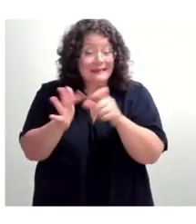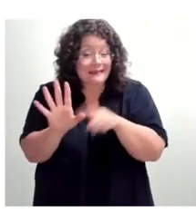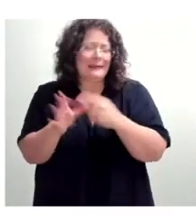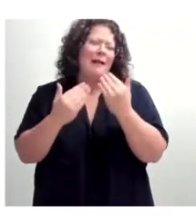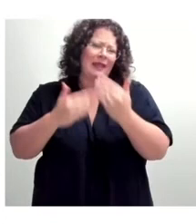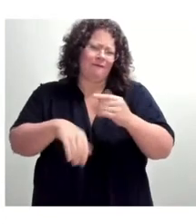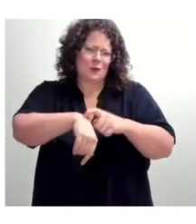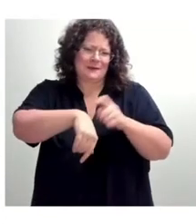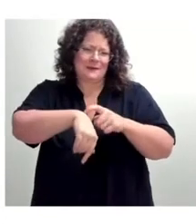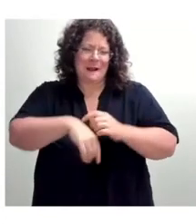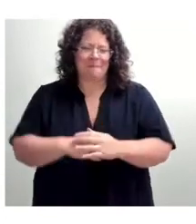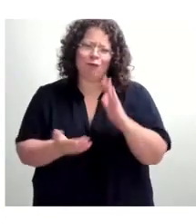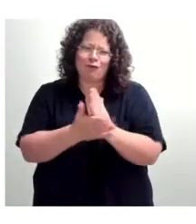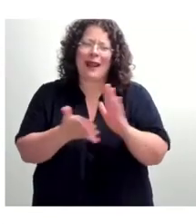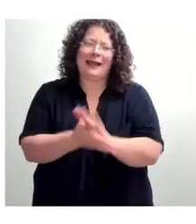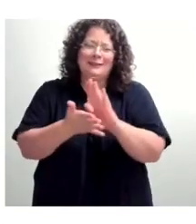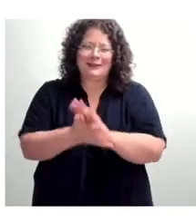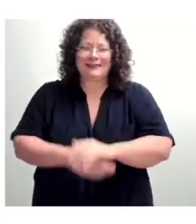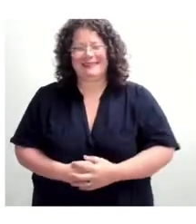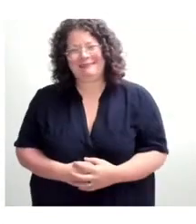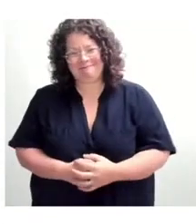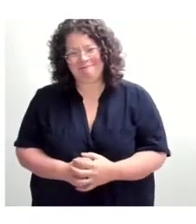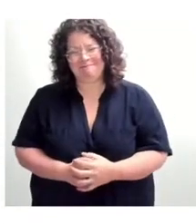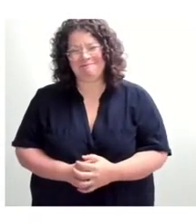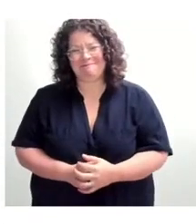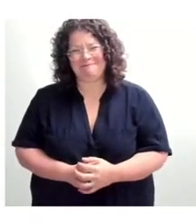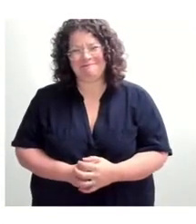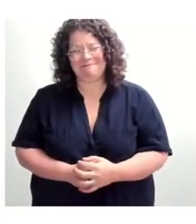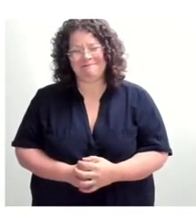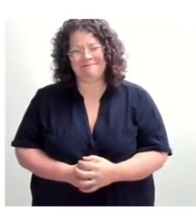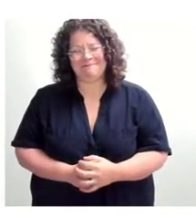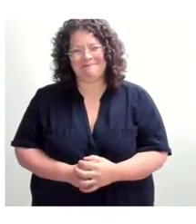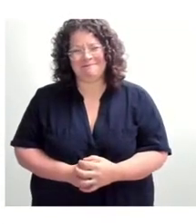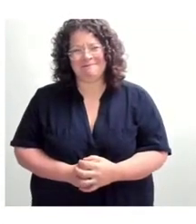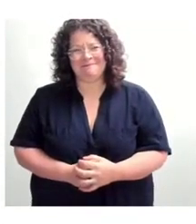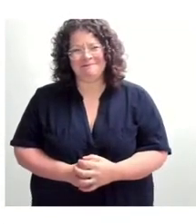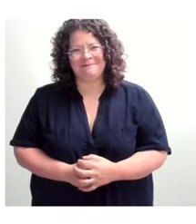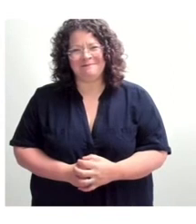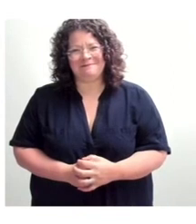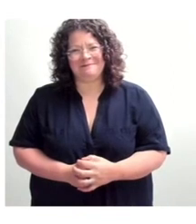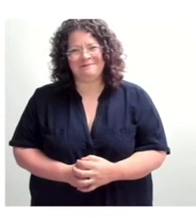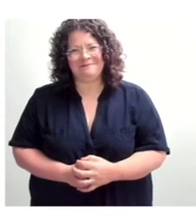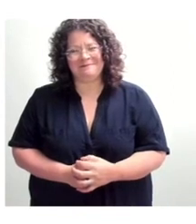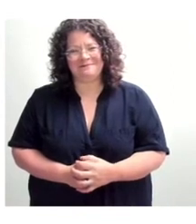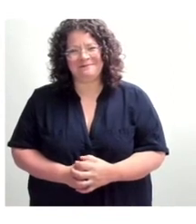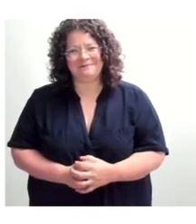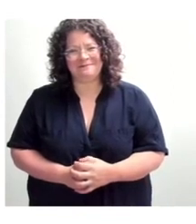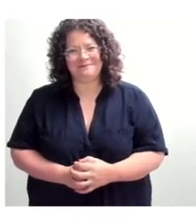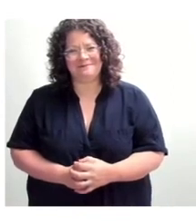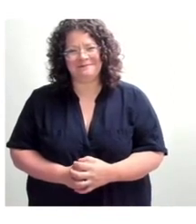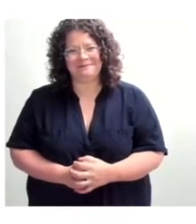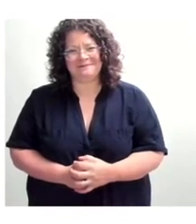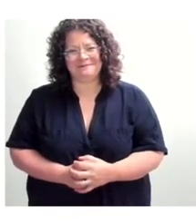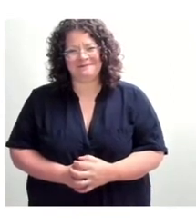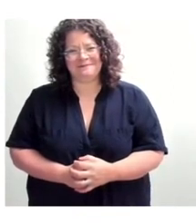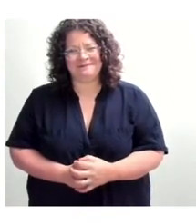Corie. Absolutely. Thank you all. Thank you, Leena. Thank you, Cindy. Thank you. Thank you, Corie. Cindy, Corie.